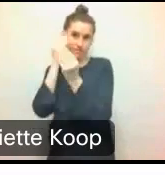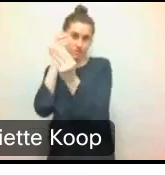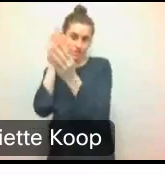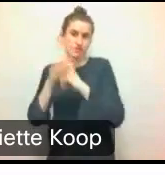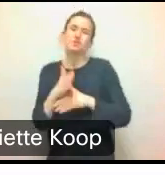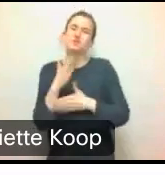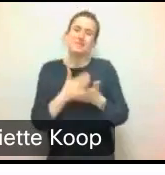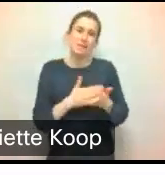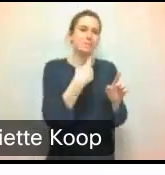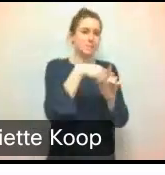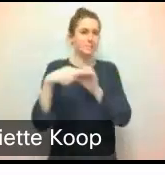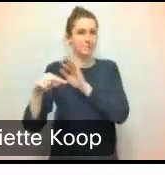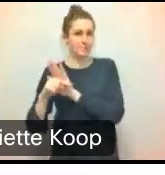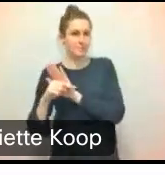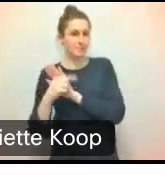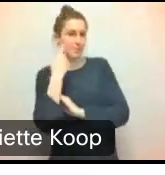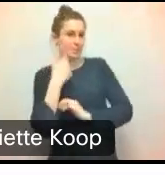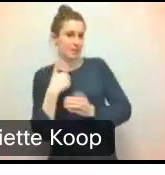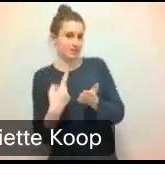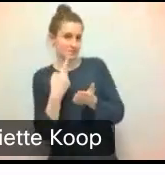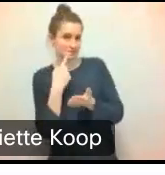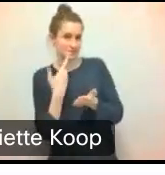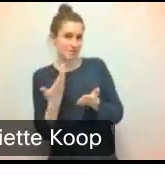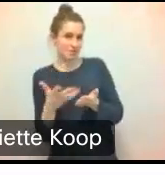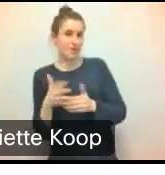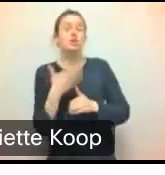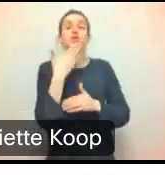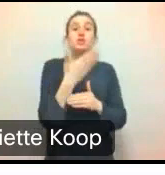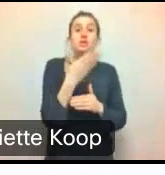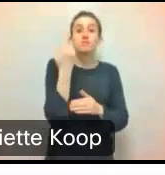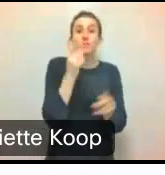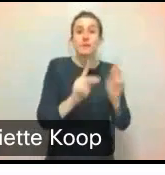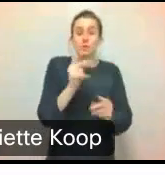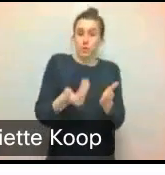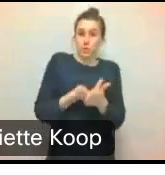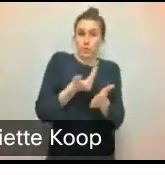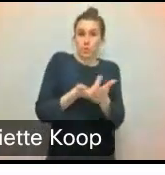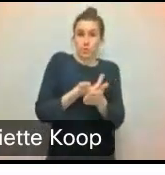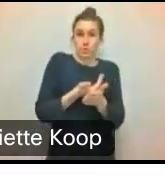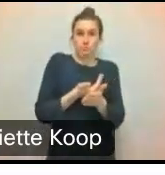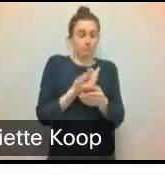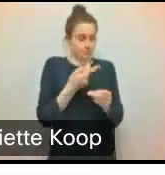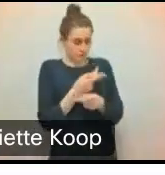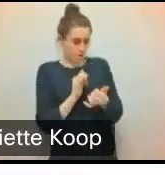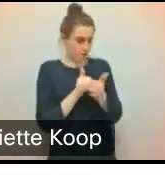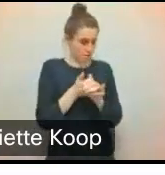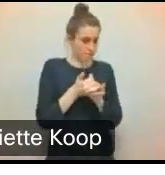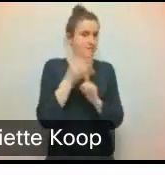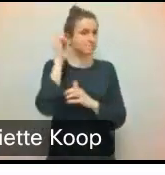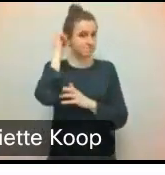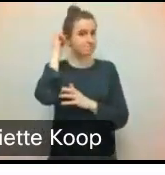and disadvantages. It is good for novices, people who are just starting out and being more conscious of information